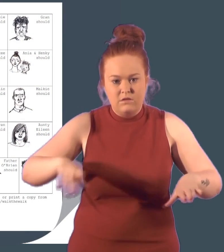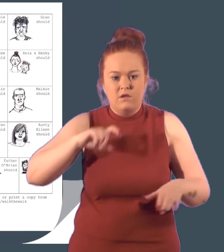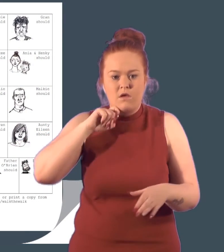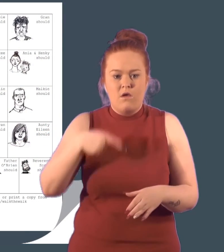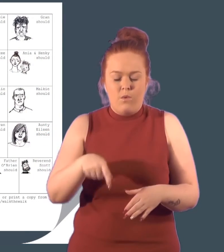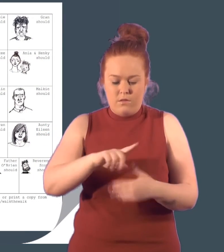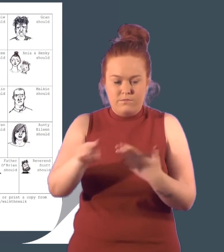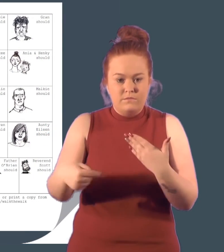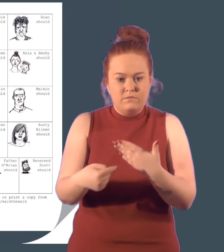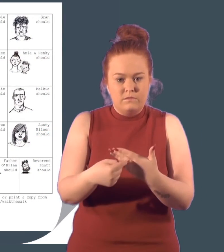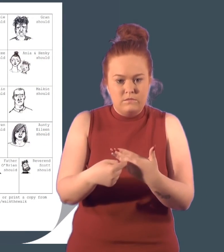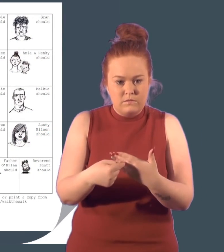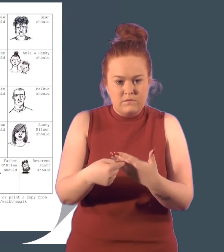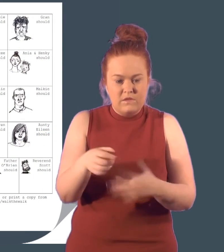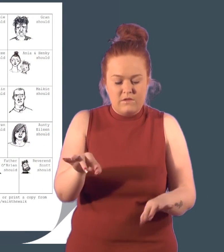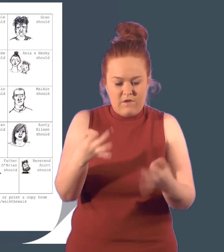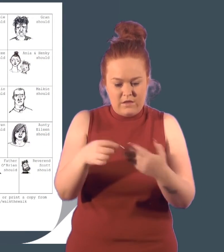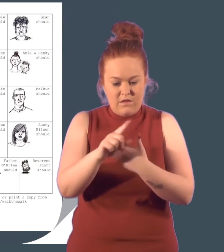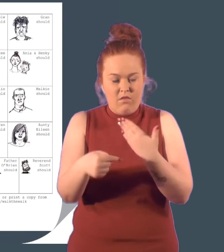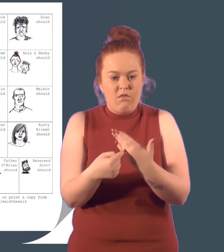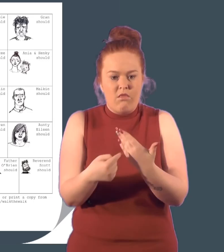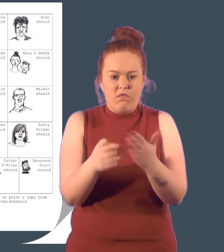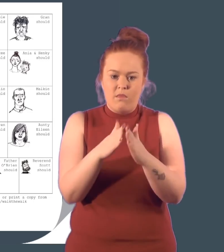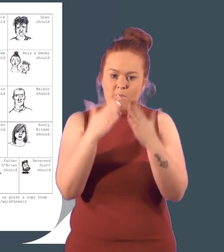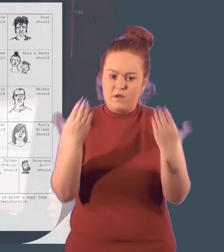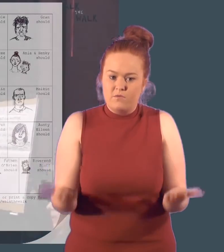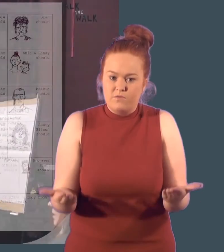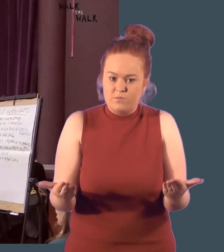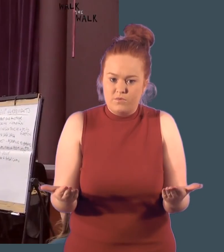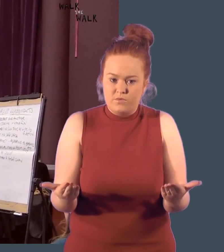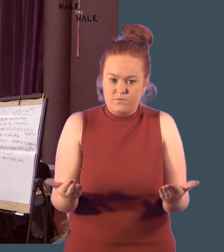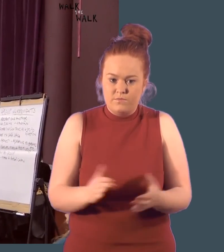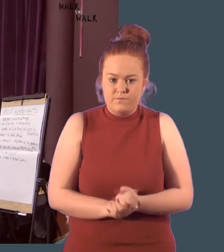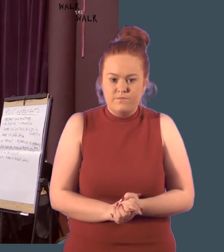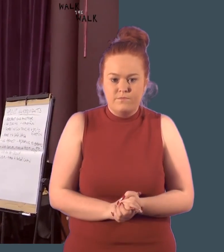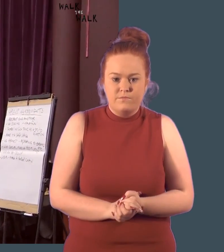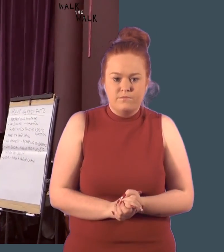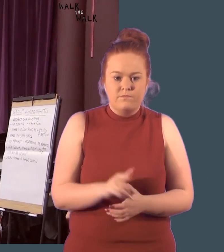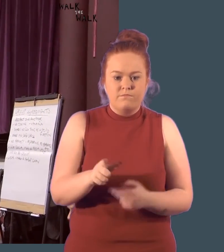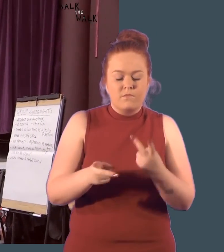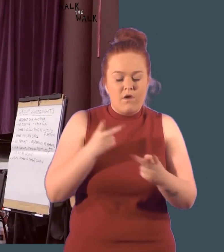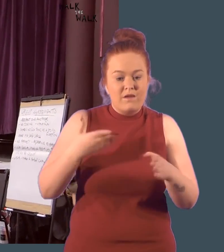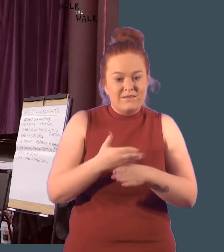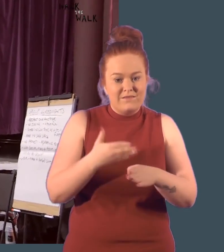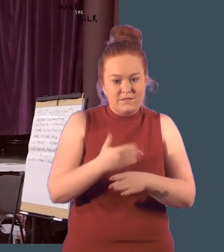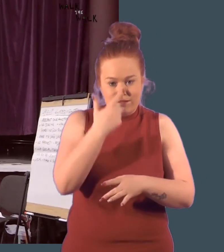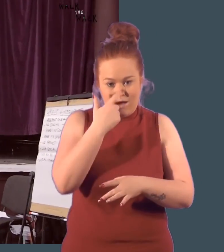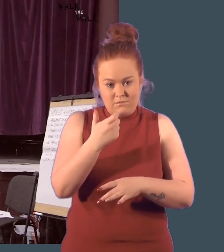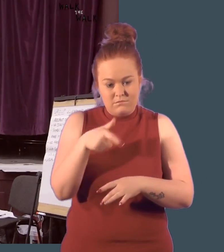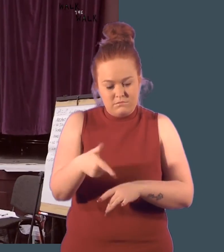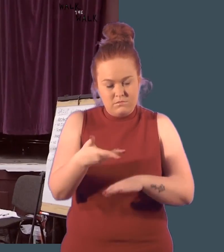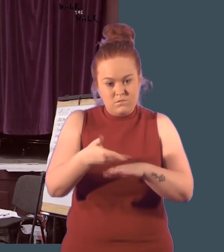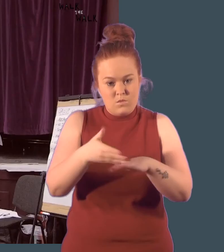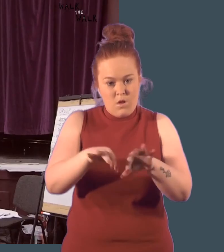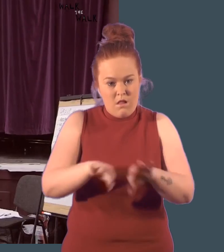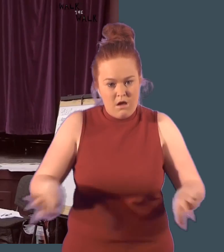grid-type sheets, which you can find, as well as being on the handout, they're also in the back of the book.